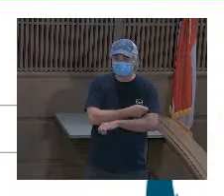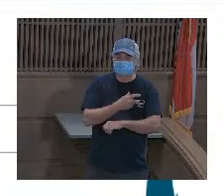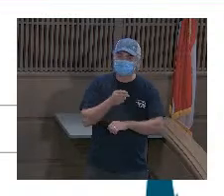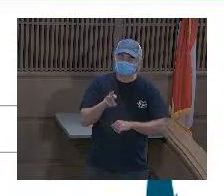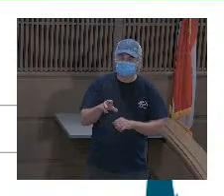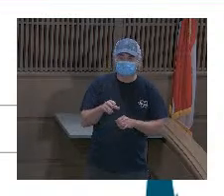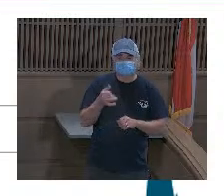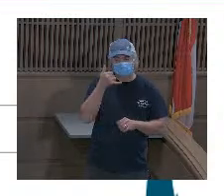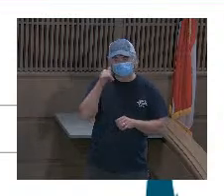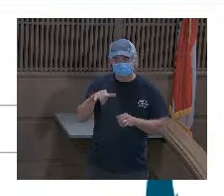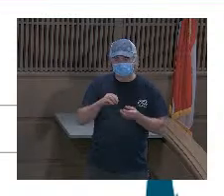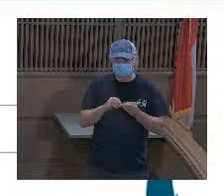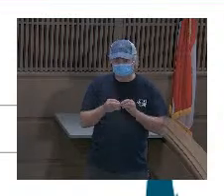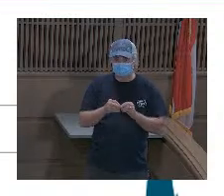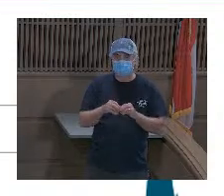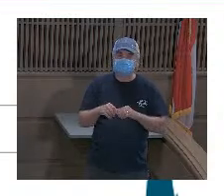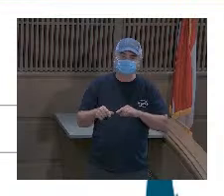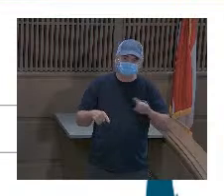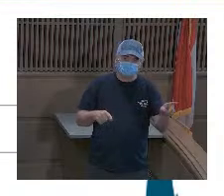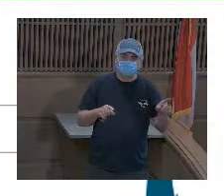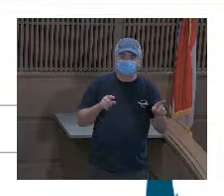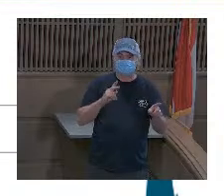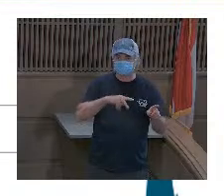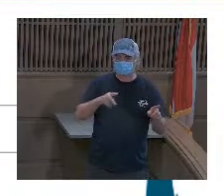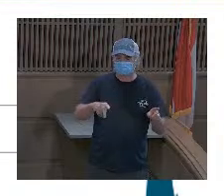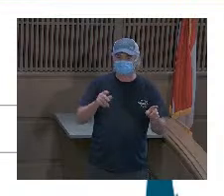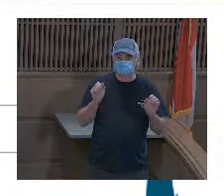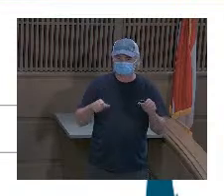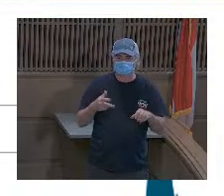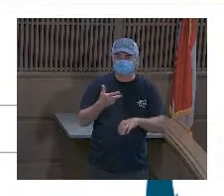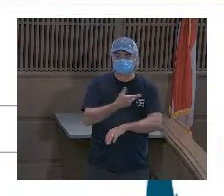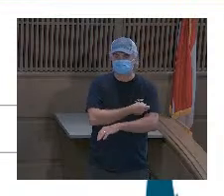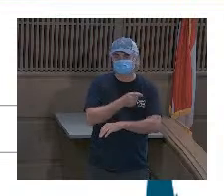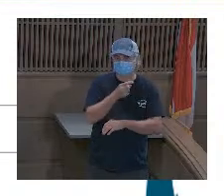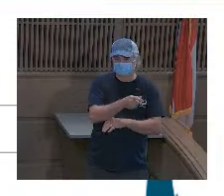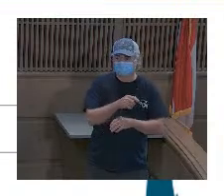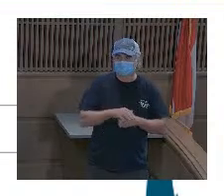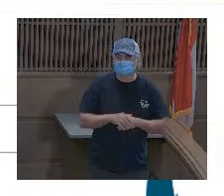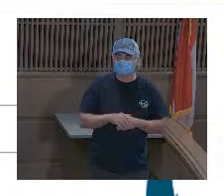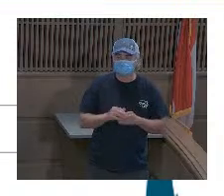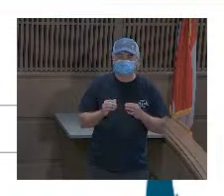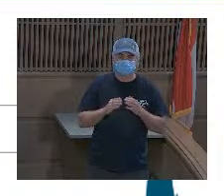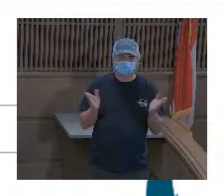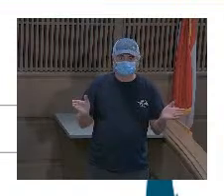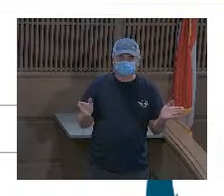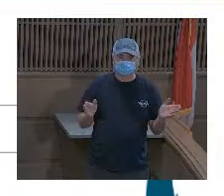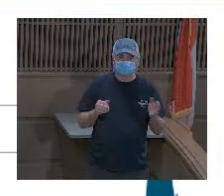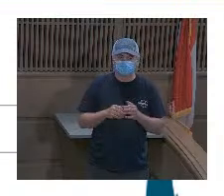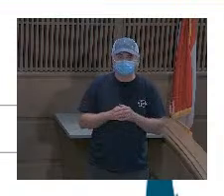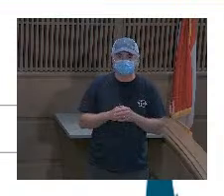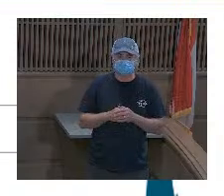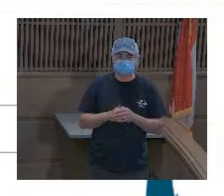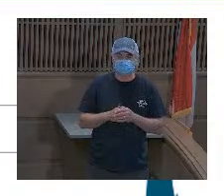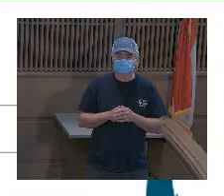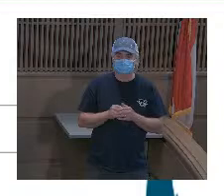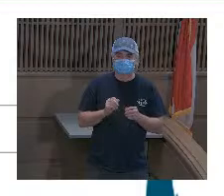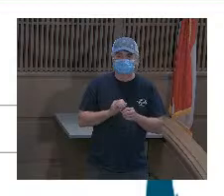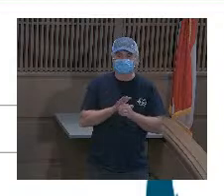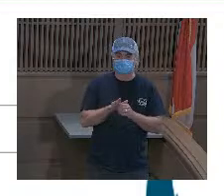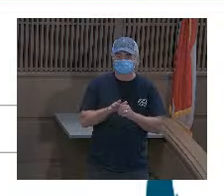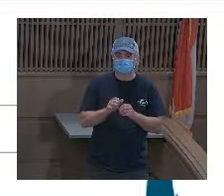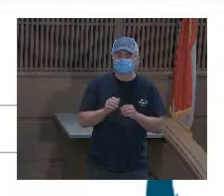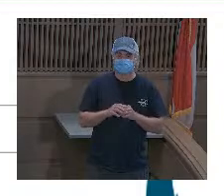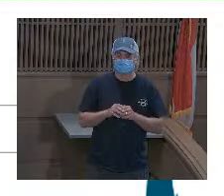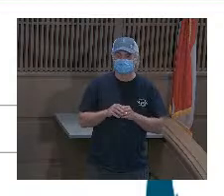One thing we have done this week that we're quite proud of is opened up a COVID-19 Advanced Care Clinic. It is across